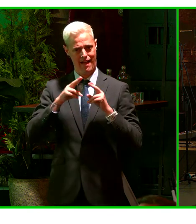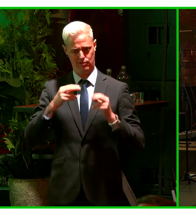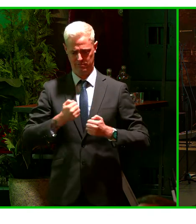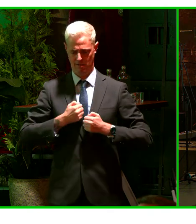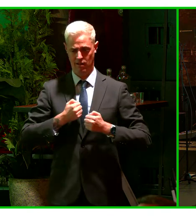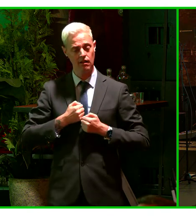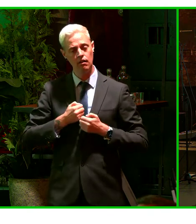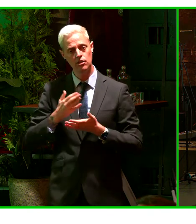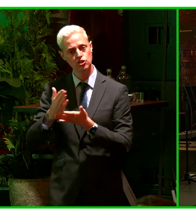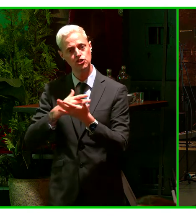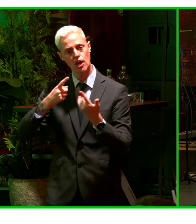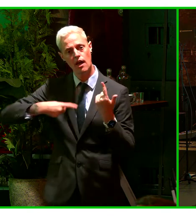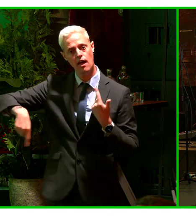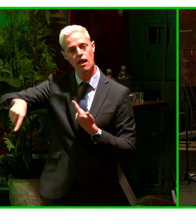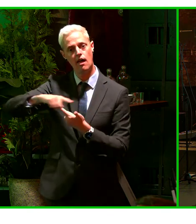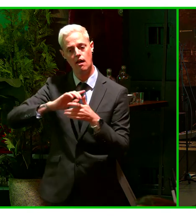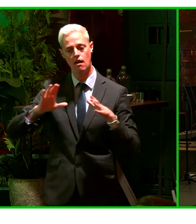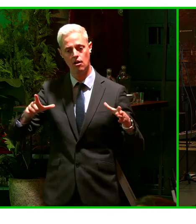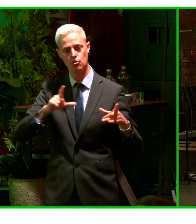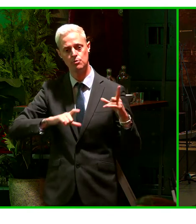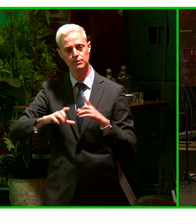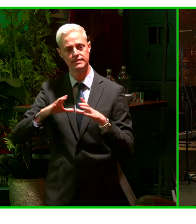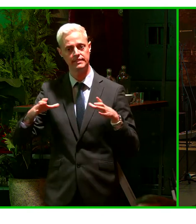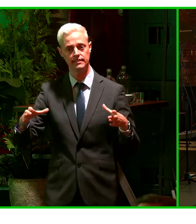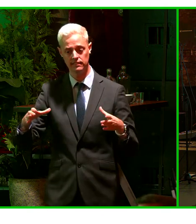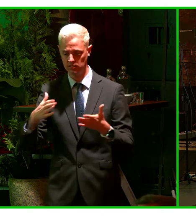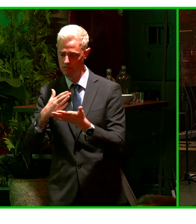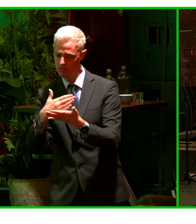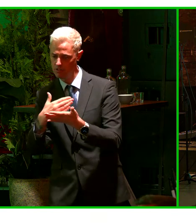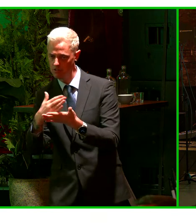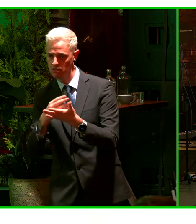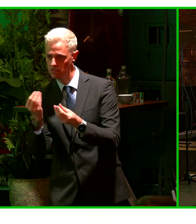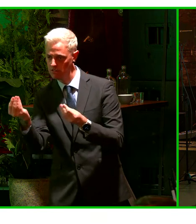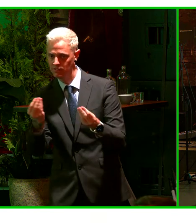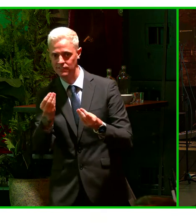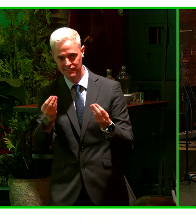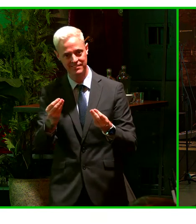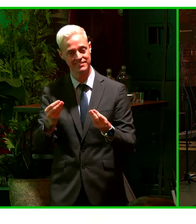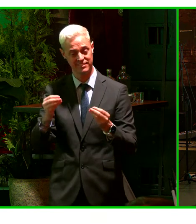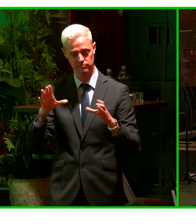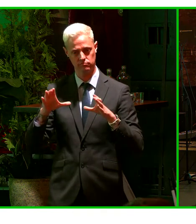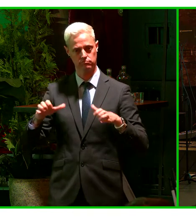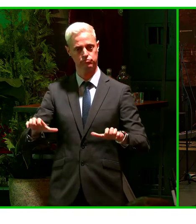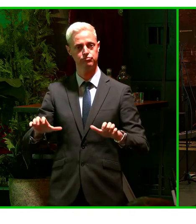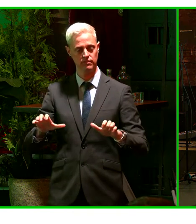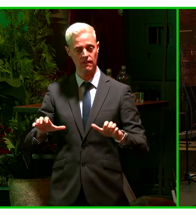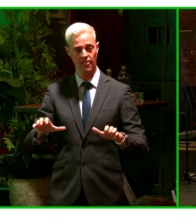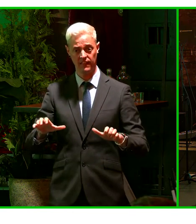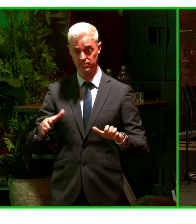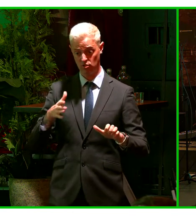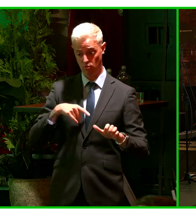about 2% to 3% of the heat in the UK. We're hoping to get them up to potentially around 20%.